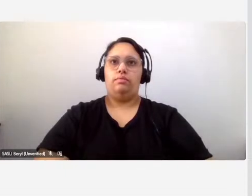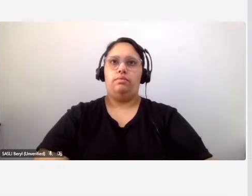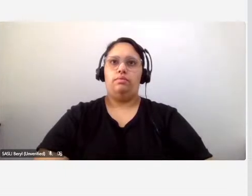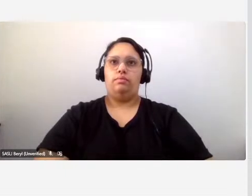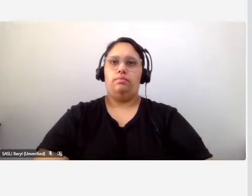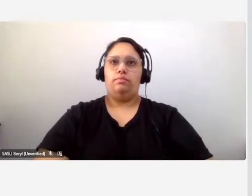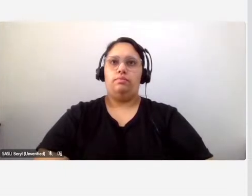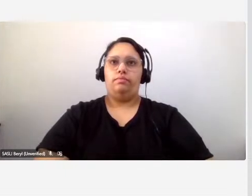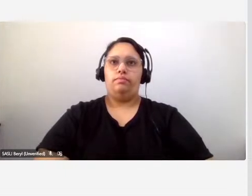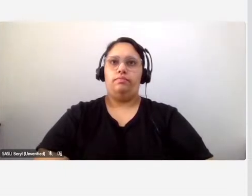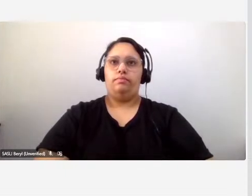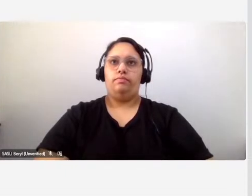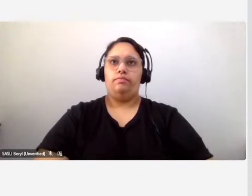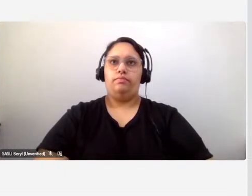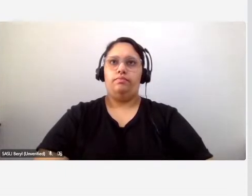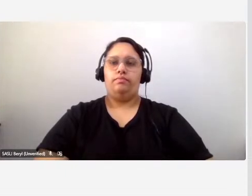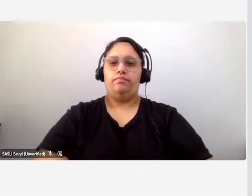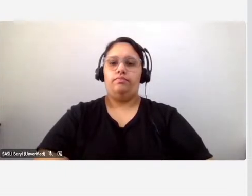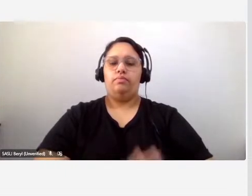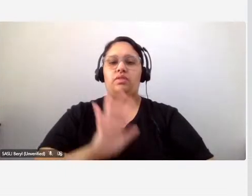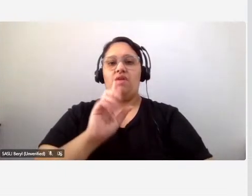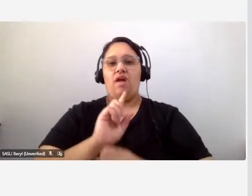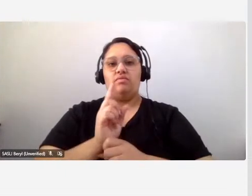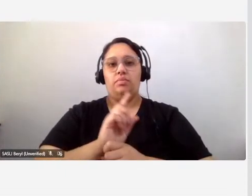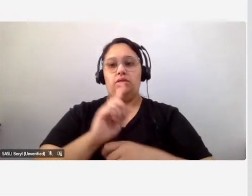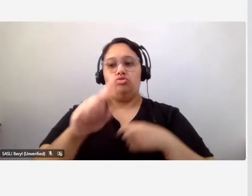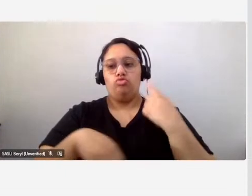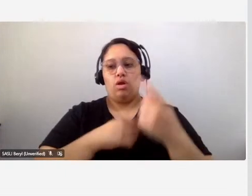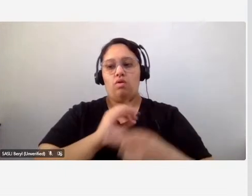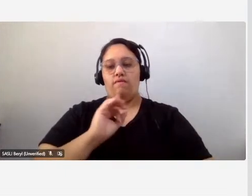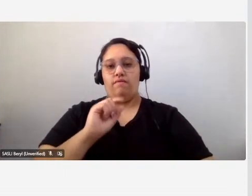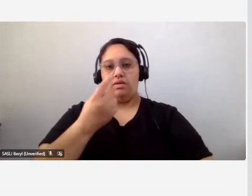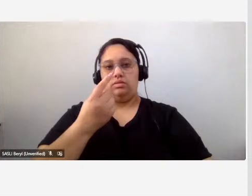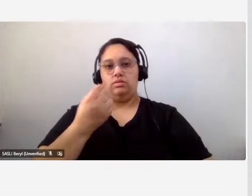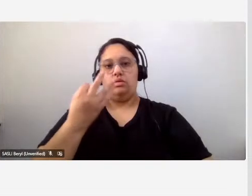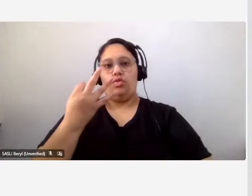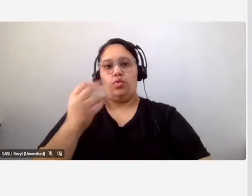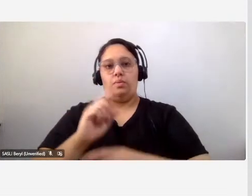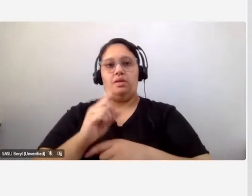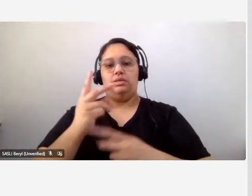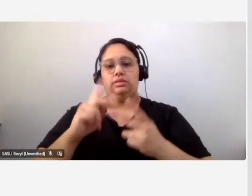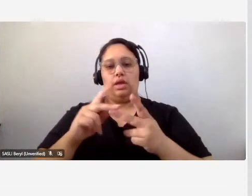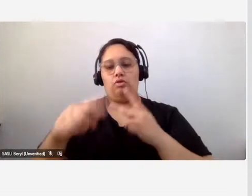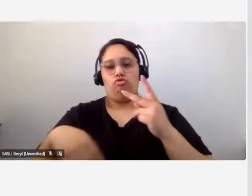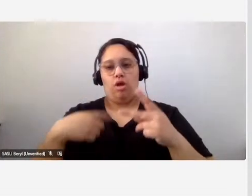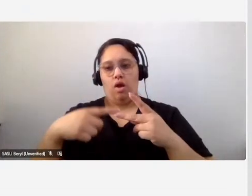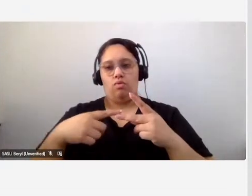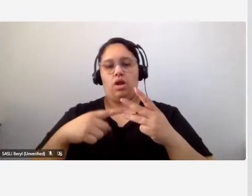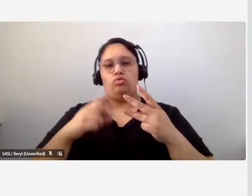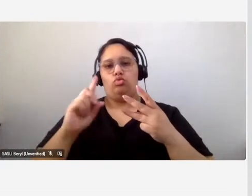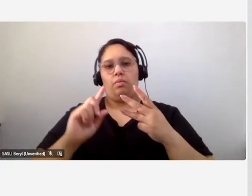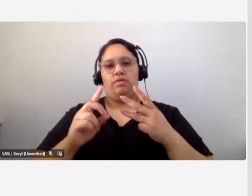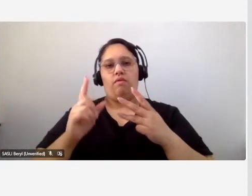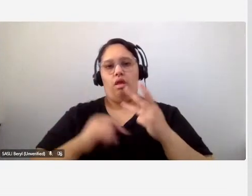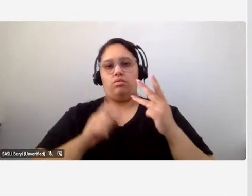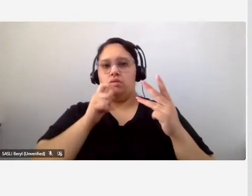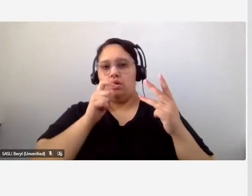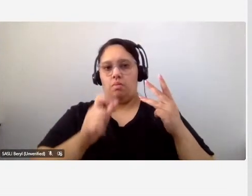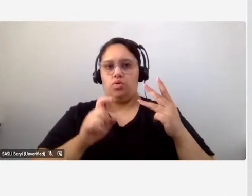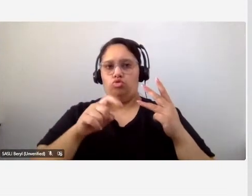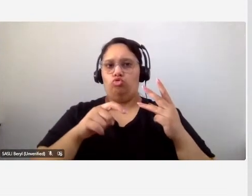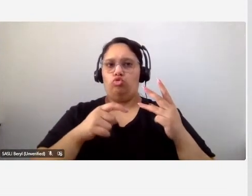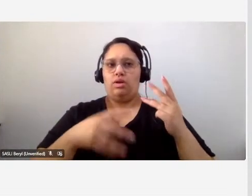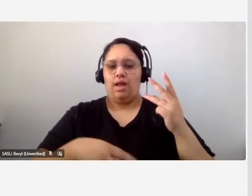Well, 5 minutes for the first round, 3 minutes for the second round, and then 2 minutes for any last remarks. That should